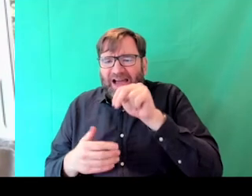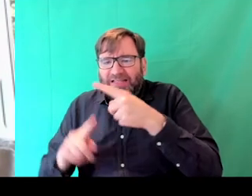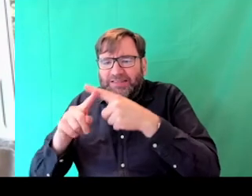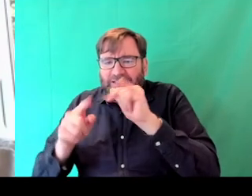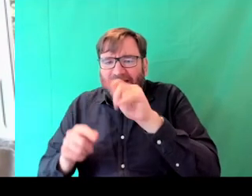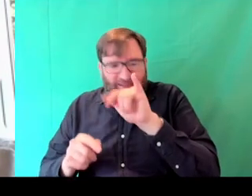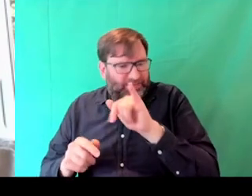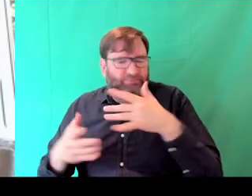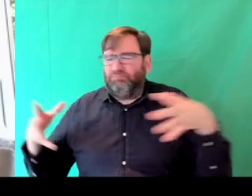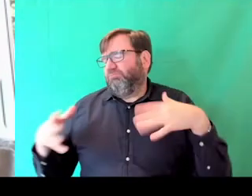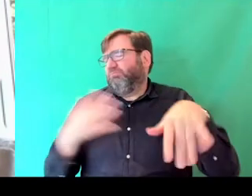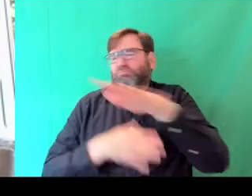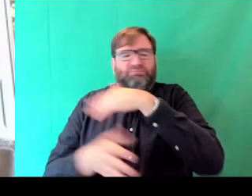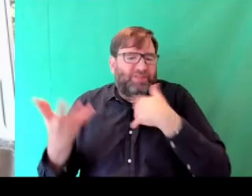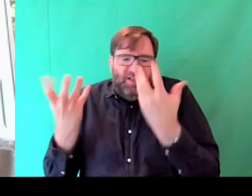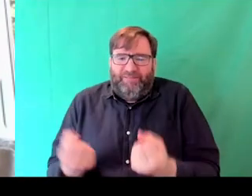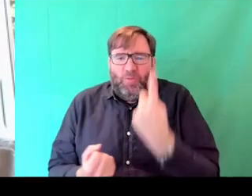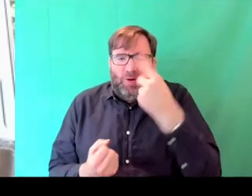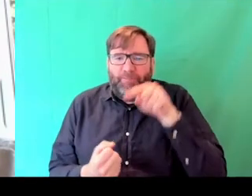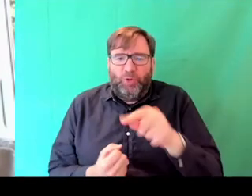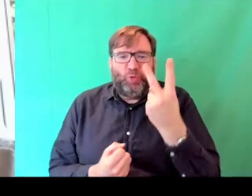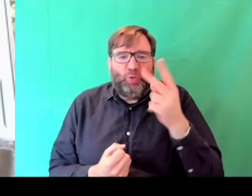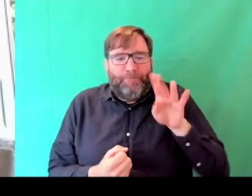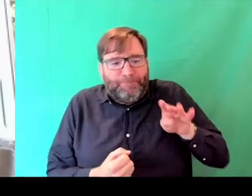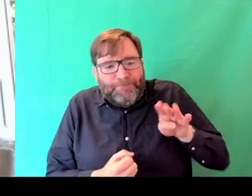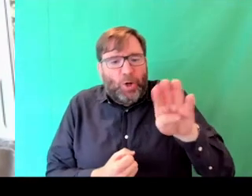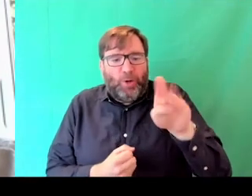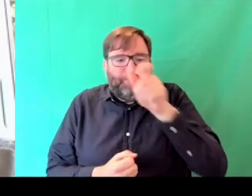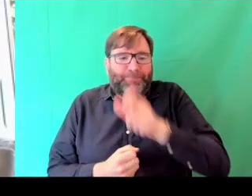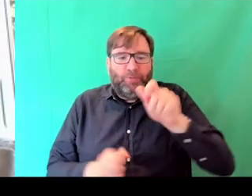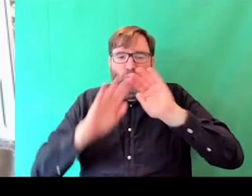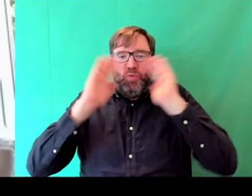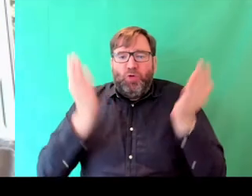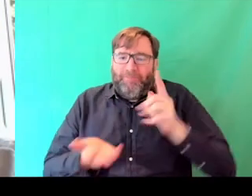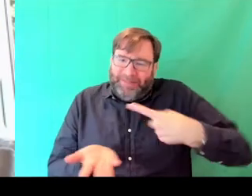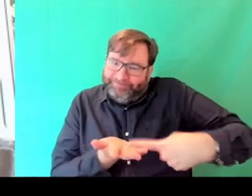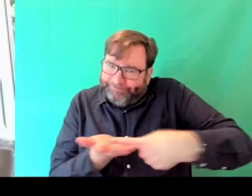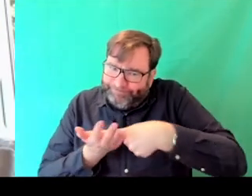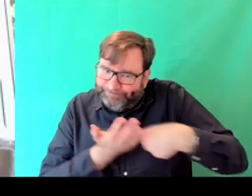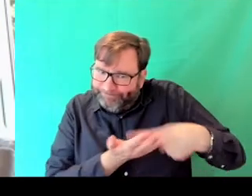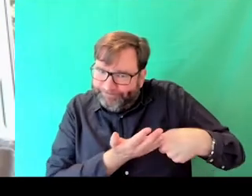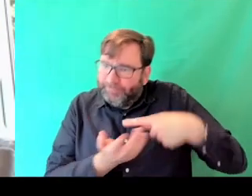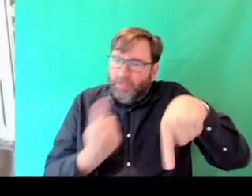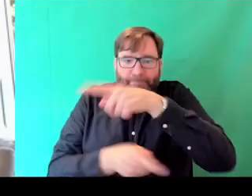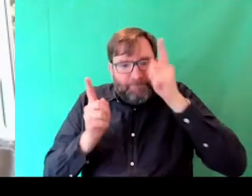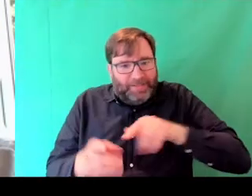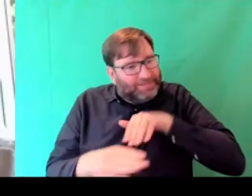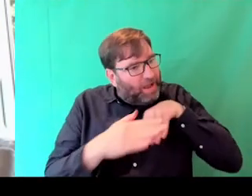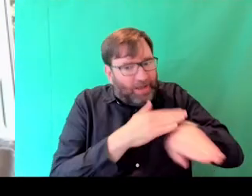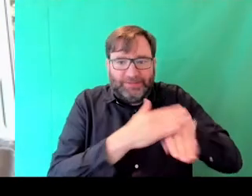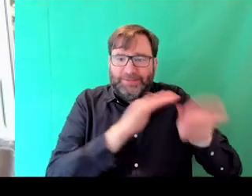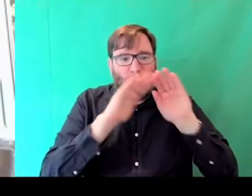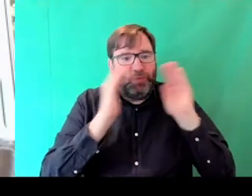disabilities as well, when you have to advocate for yourself. Sometimes with me, like I said, with like the paper towel